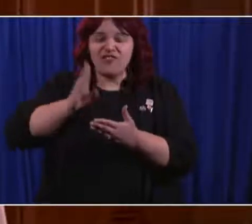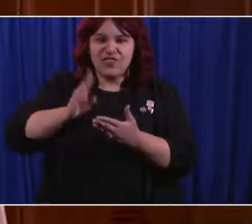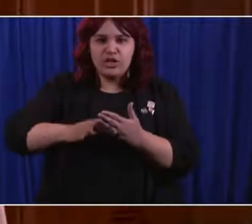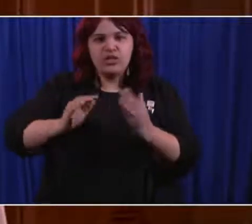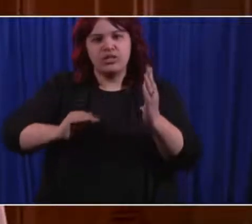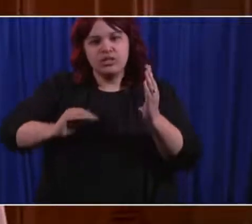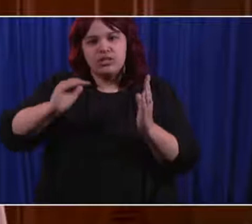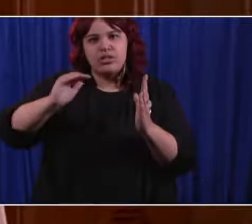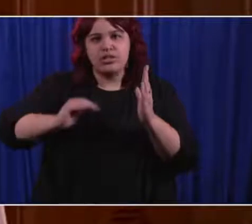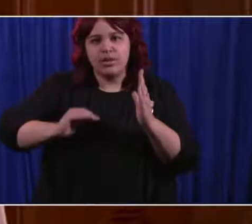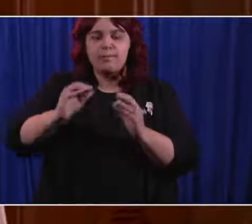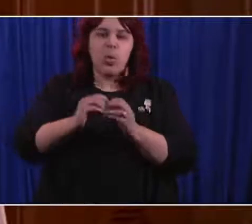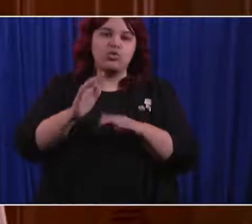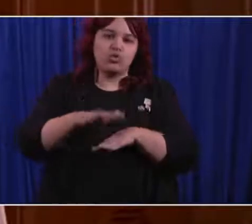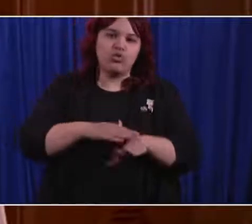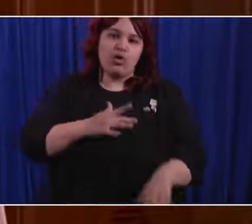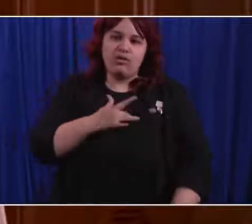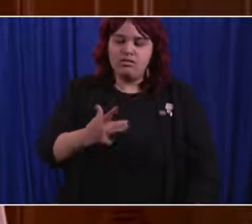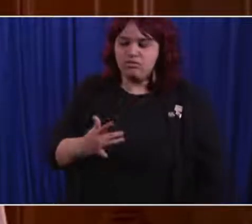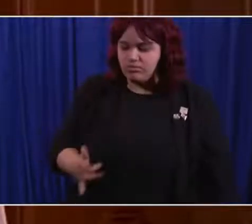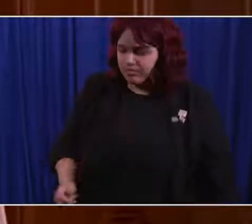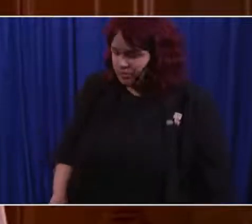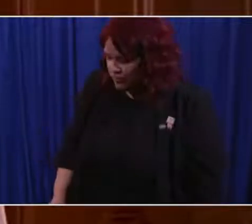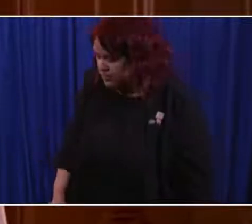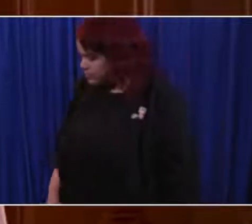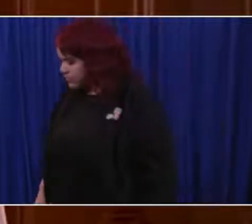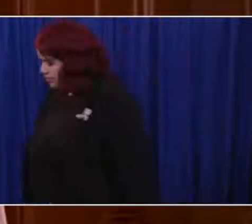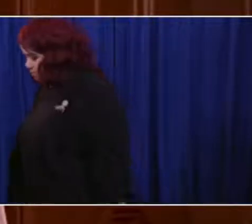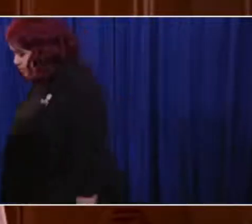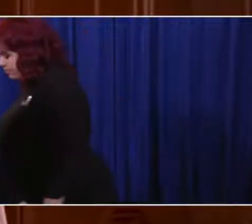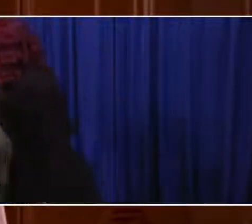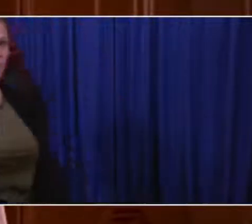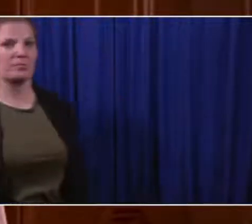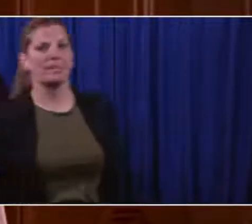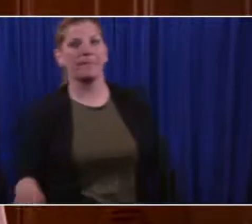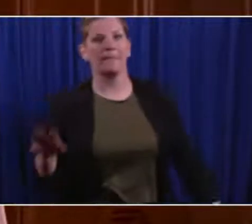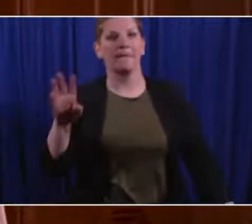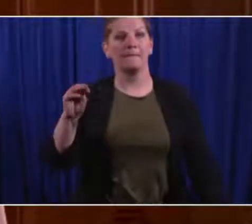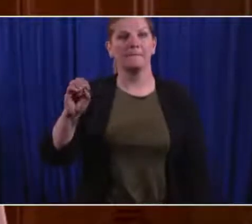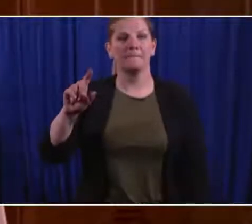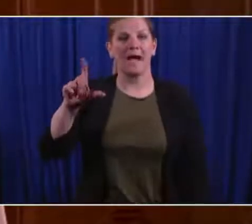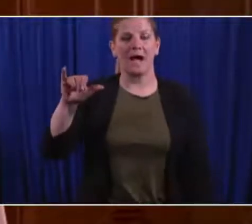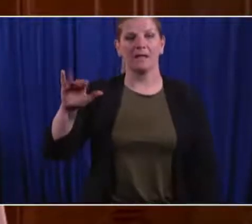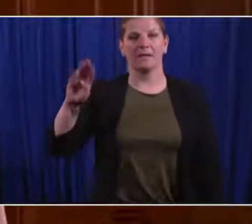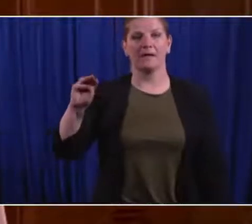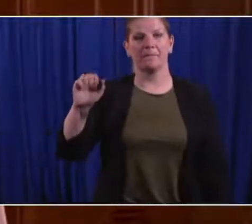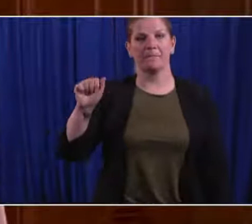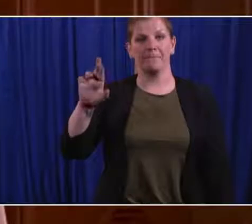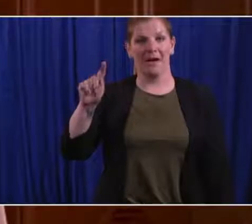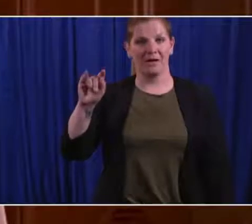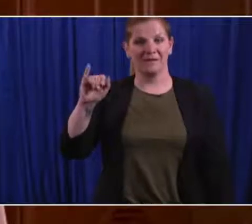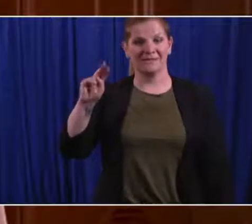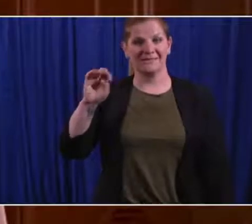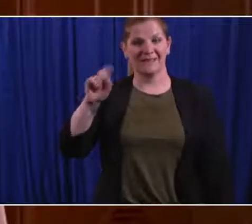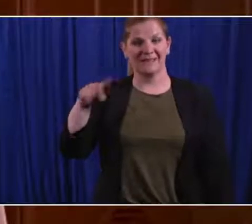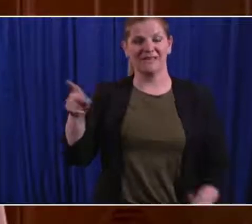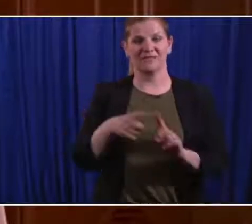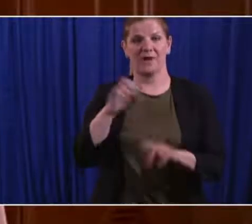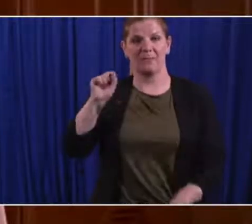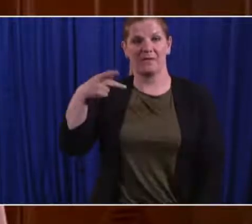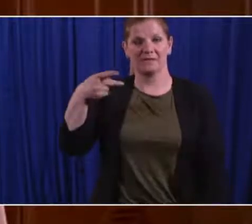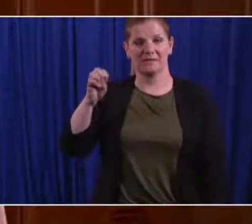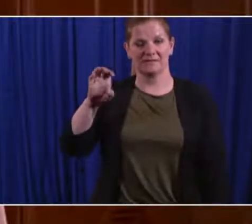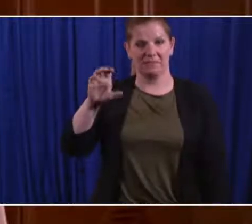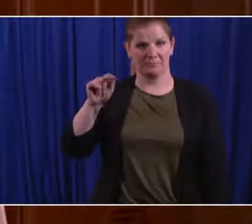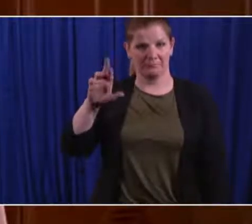Next question is from Molly Martinez at Spectrum News. Hi, Governor. Molly. Good to see you. I was wondering what the plan